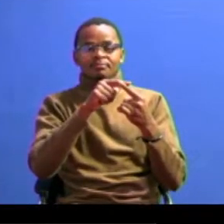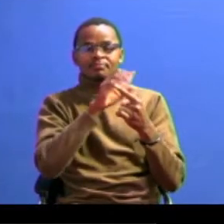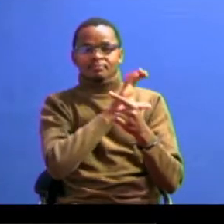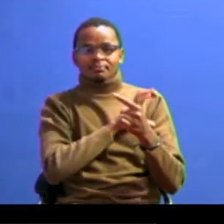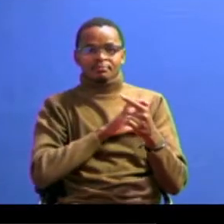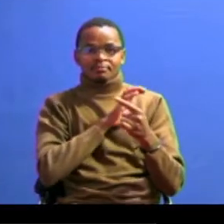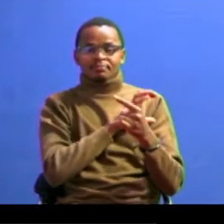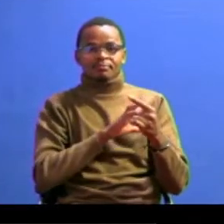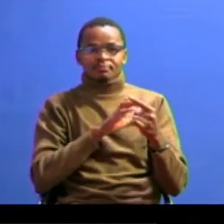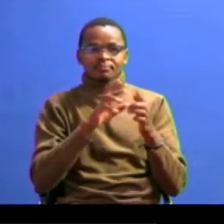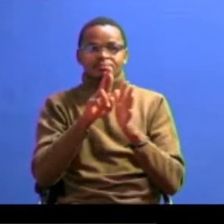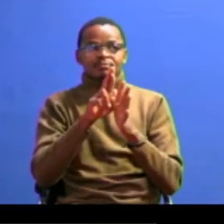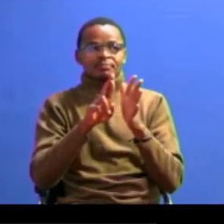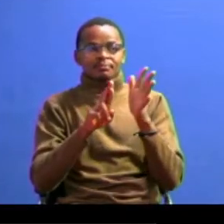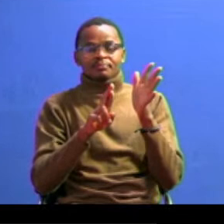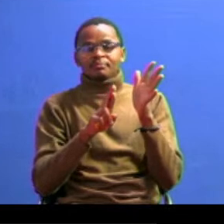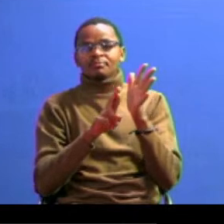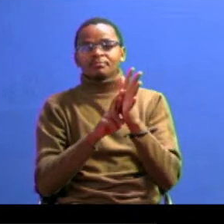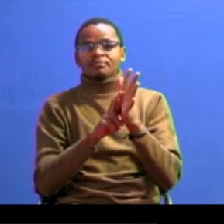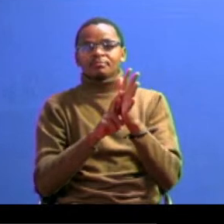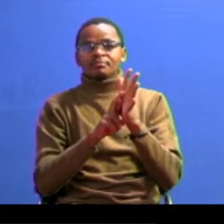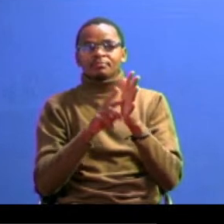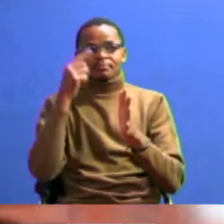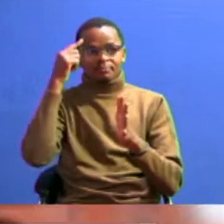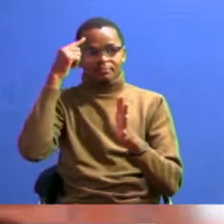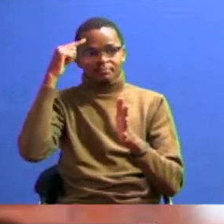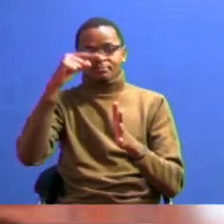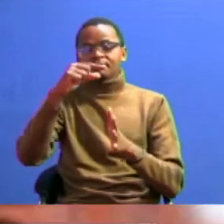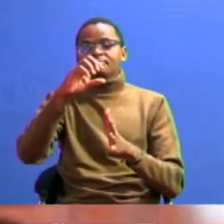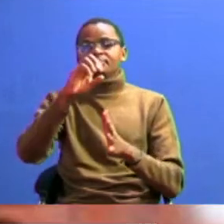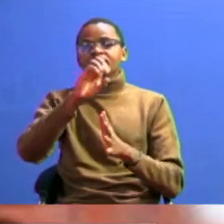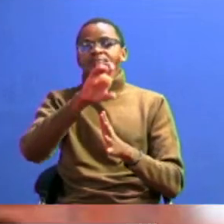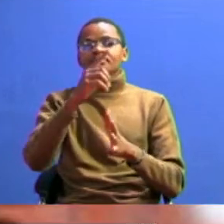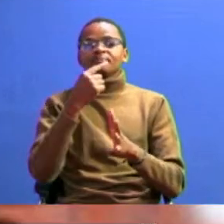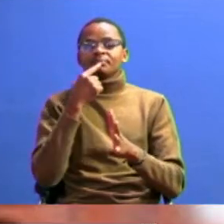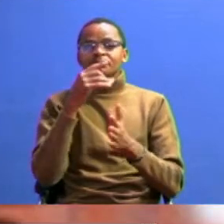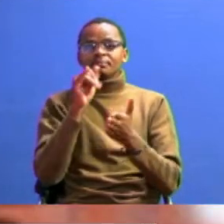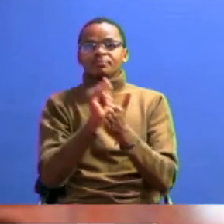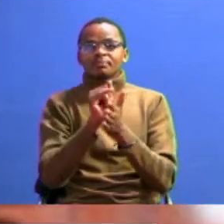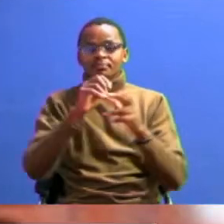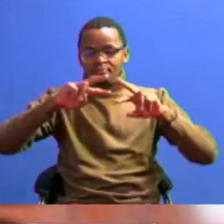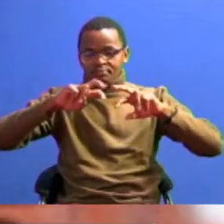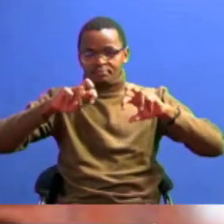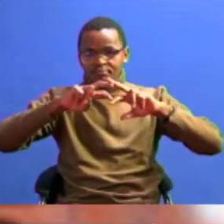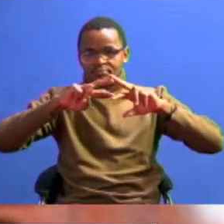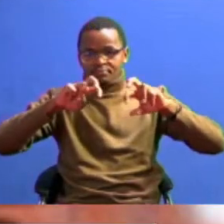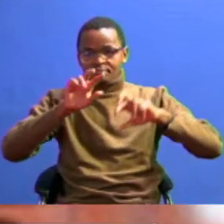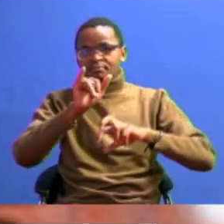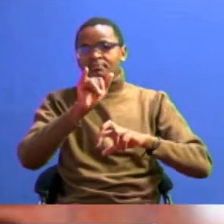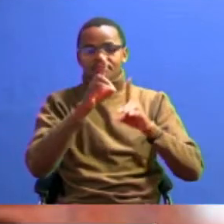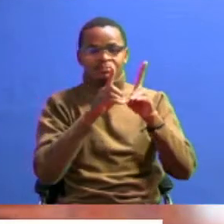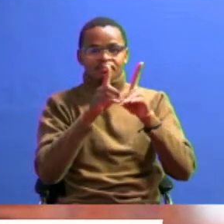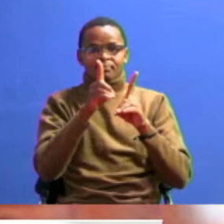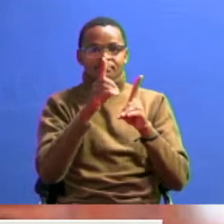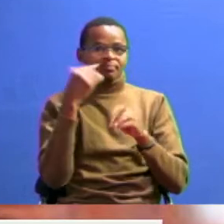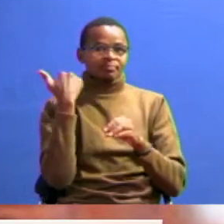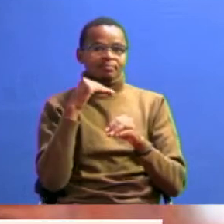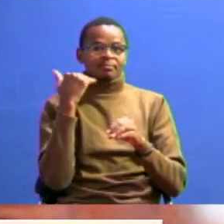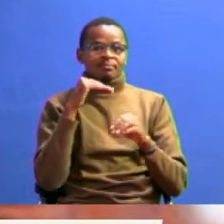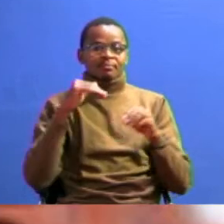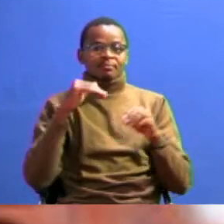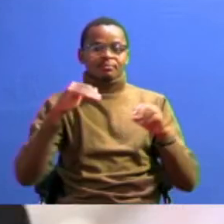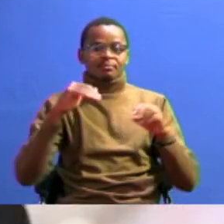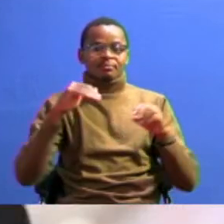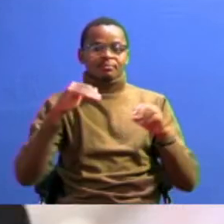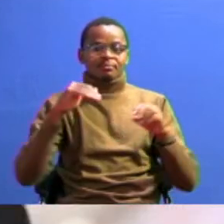the judiciary registrar, Bratton Gold Trading claimed that investigations by the Directorate of Criminal